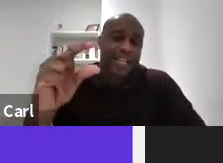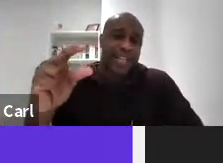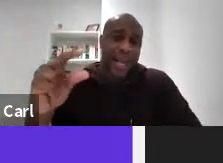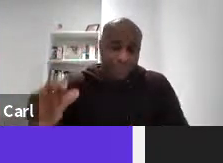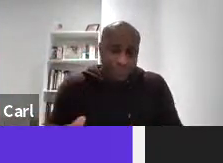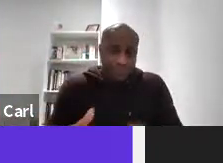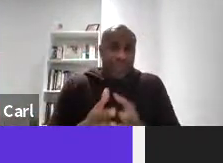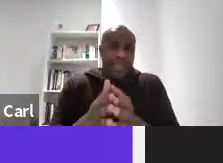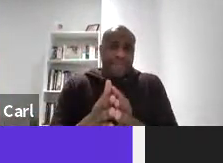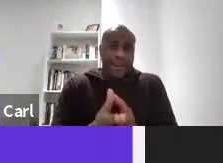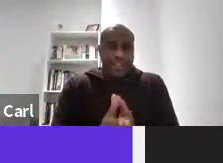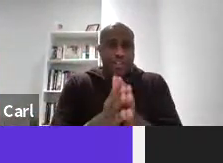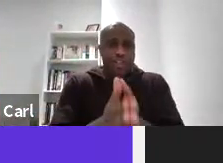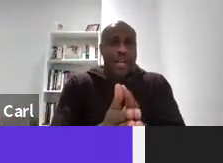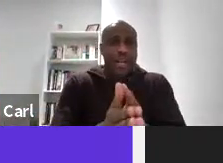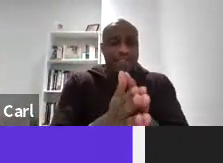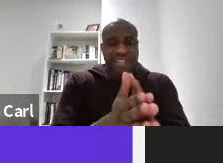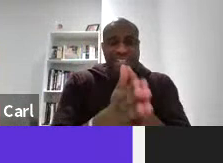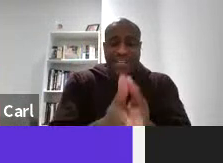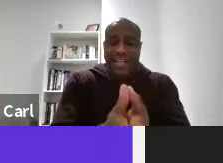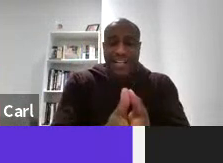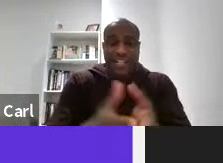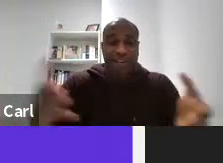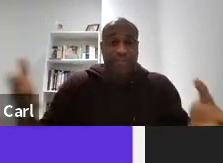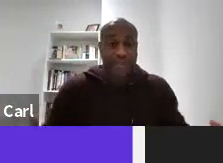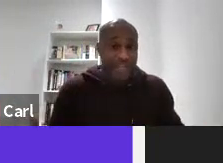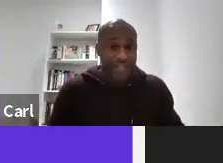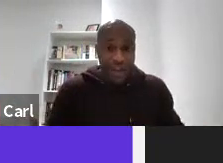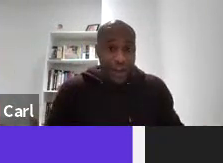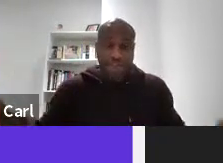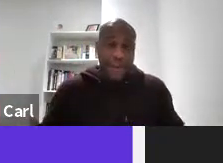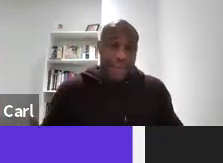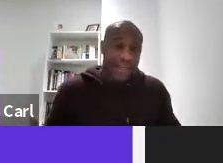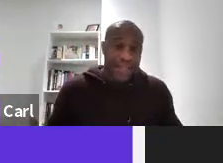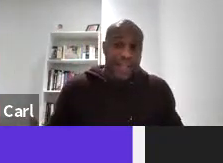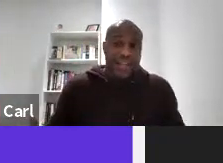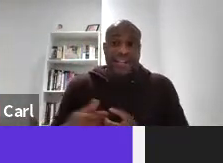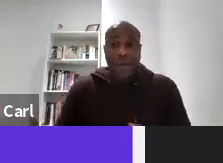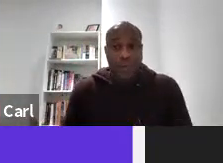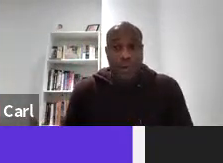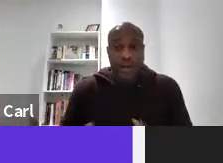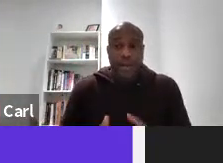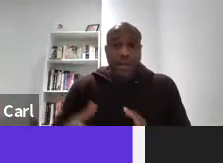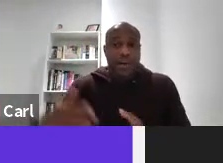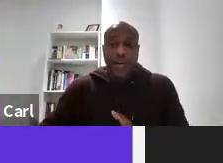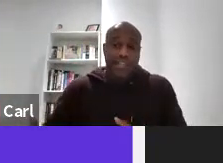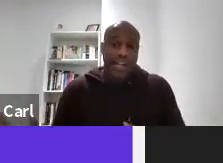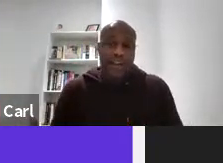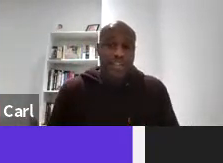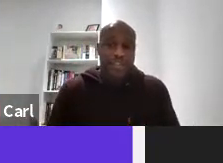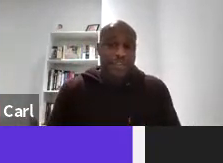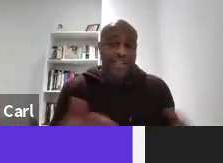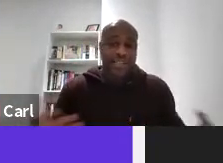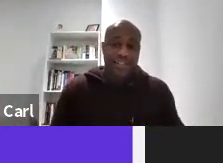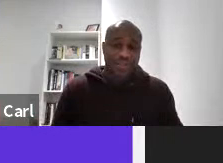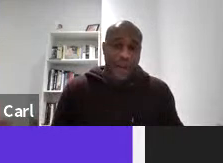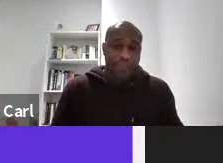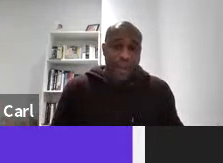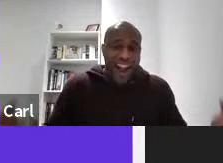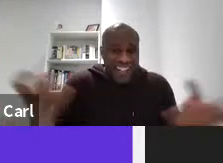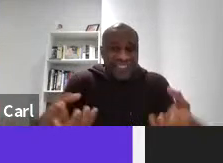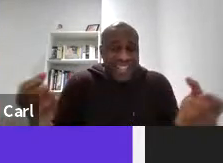for me is that if I was to share this link to my friends, family, network, colleagues that I go to uni with,